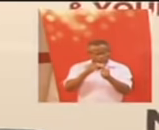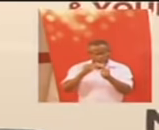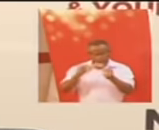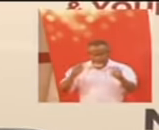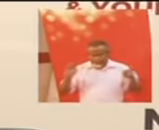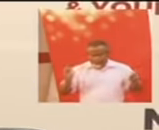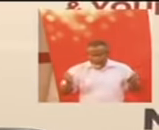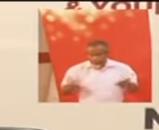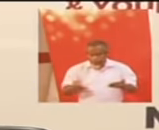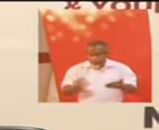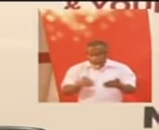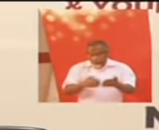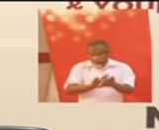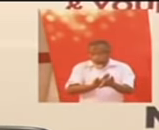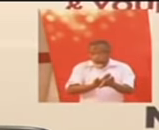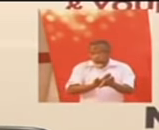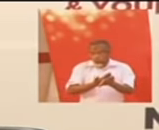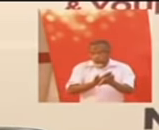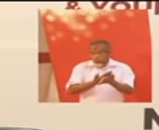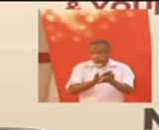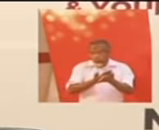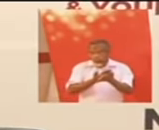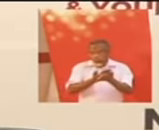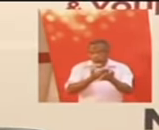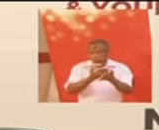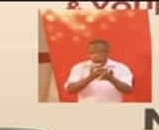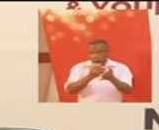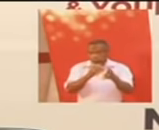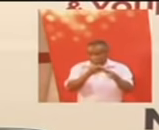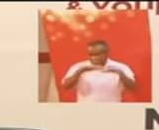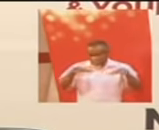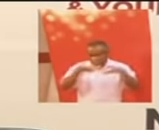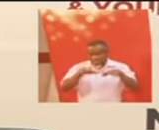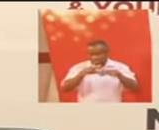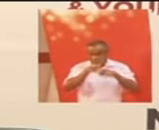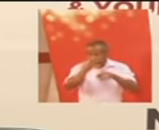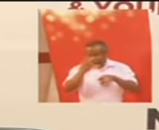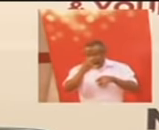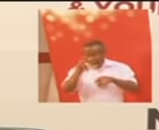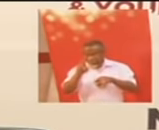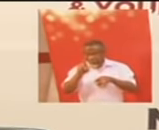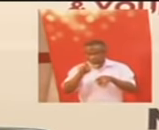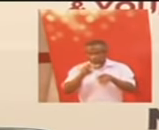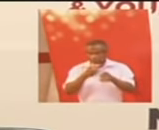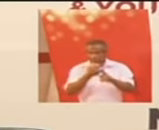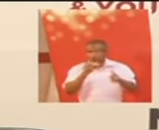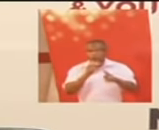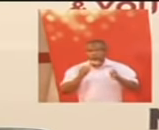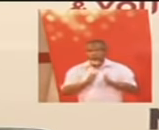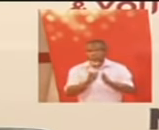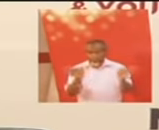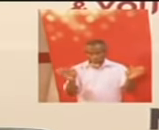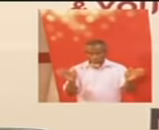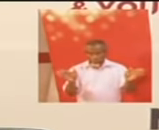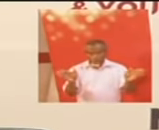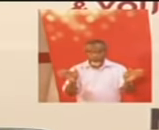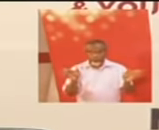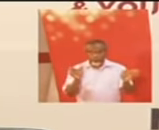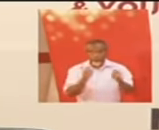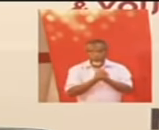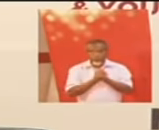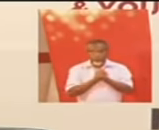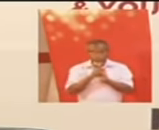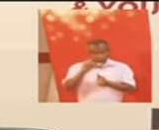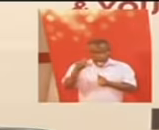to questions that have come to us from the public. And so we go into that segment this morning. First question. It's a